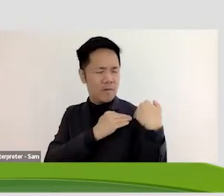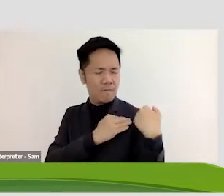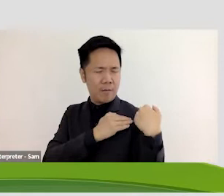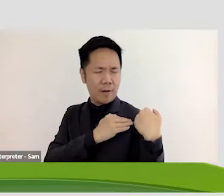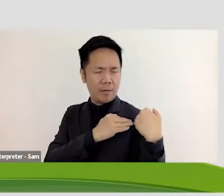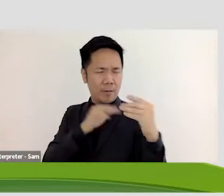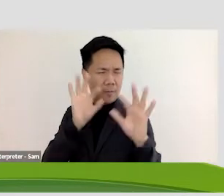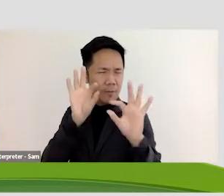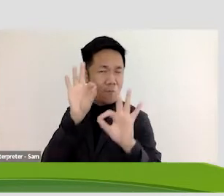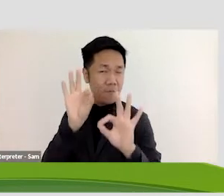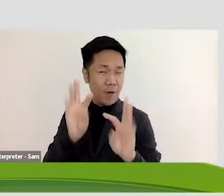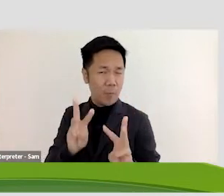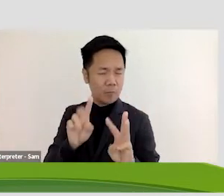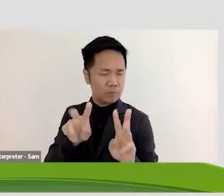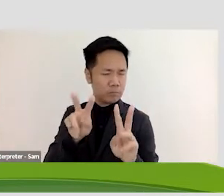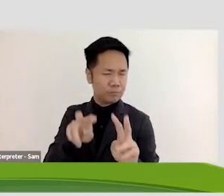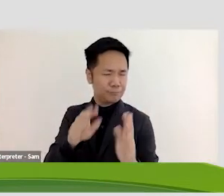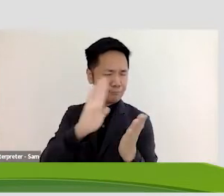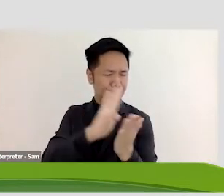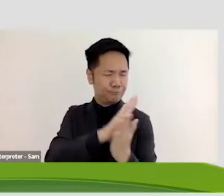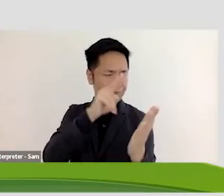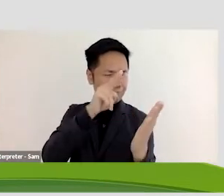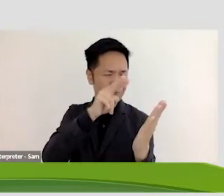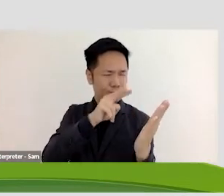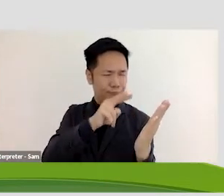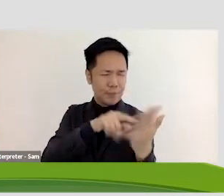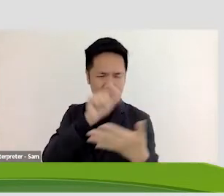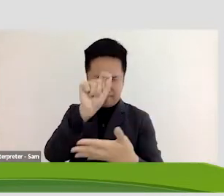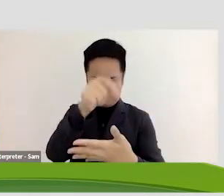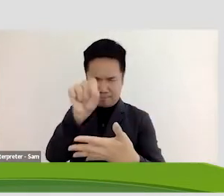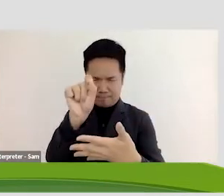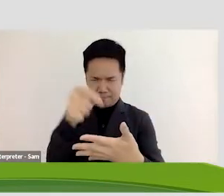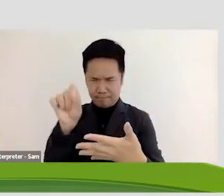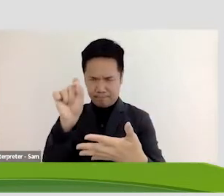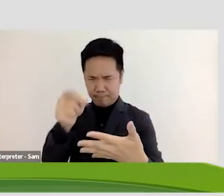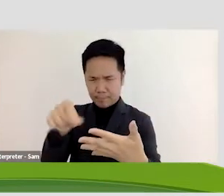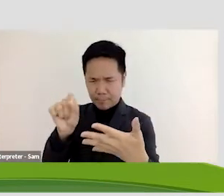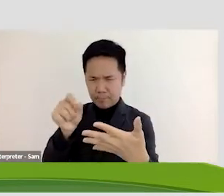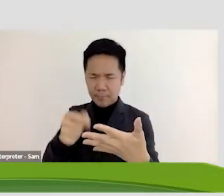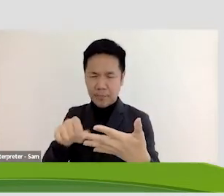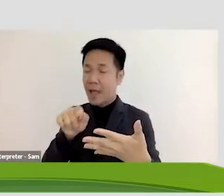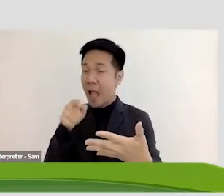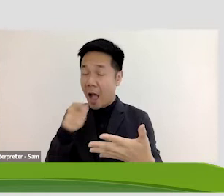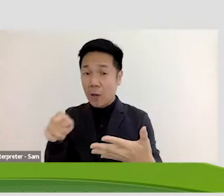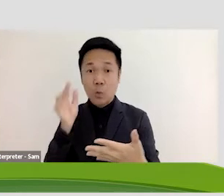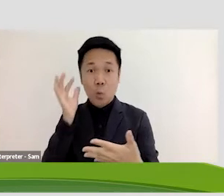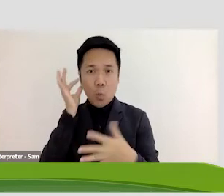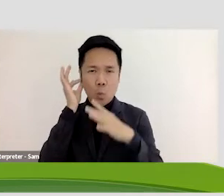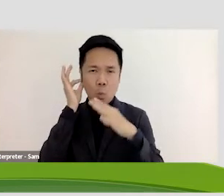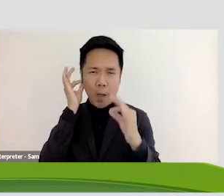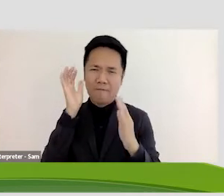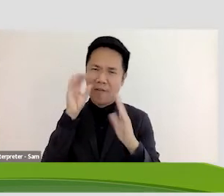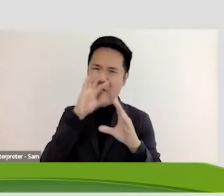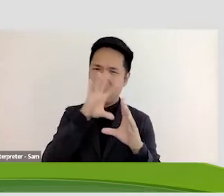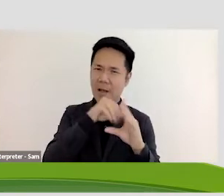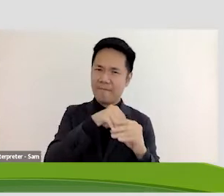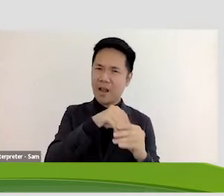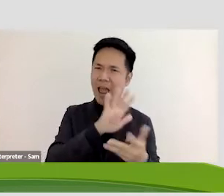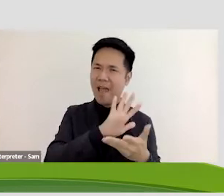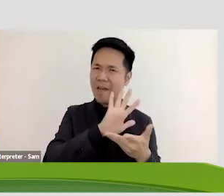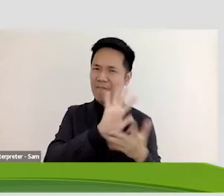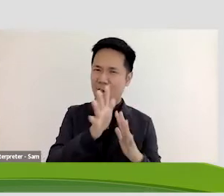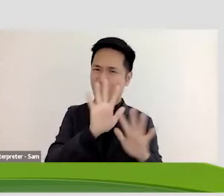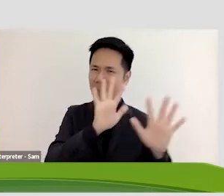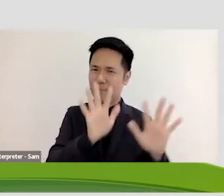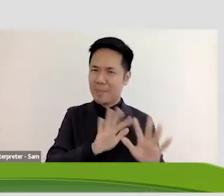evaluate outcomes as a result of the integration of gender equality into climate, disaster, environment, and other